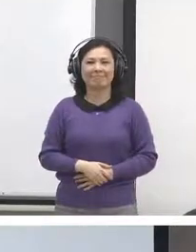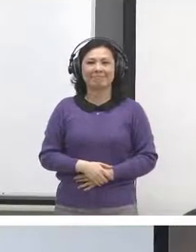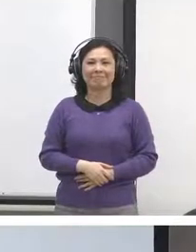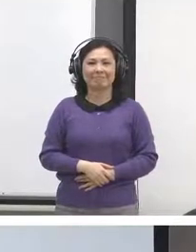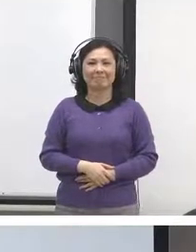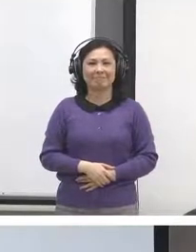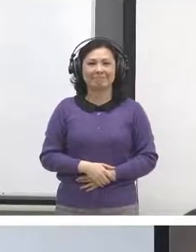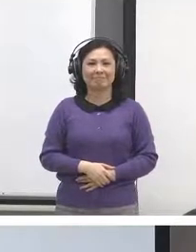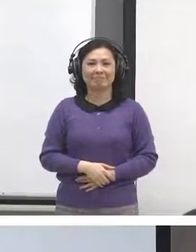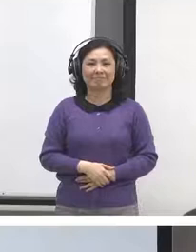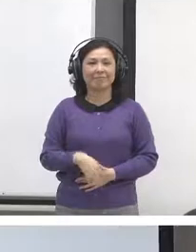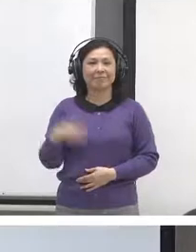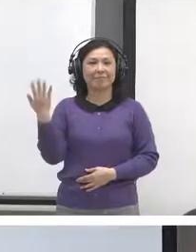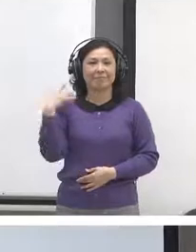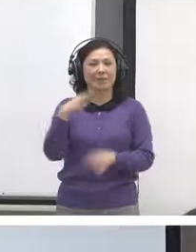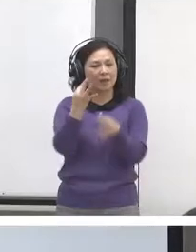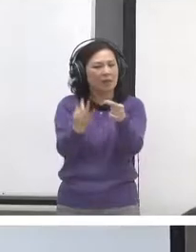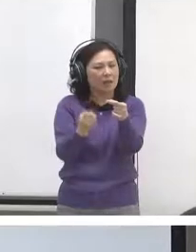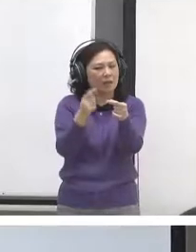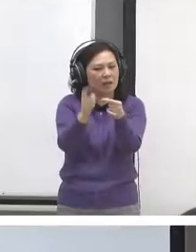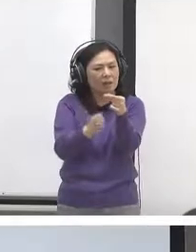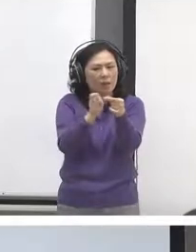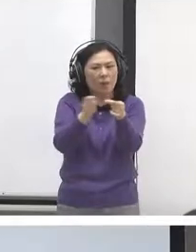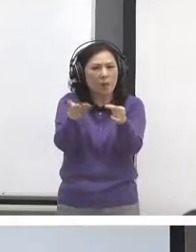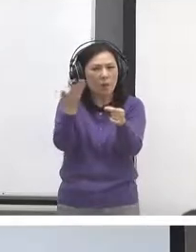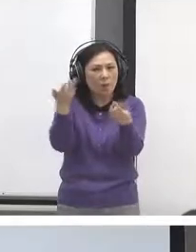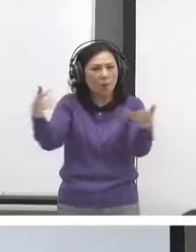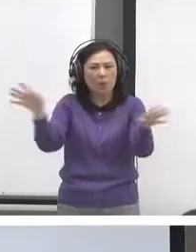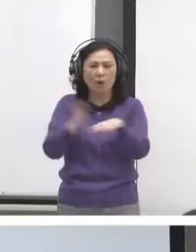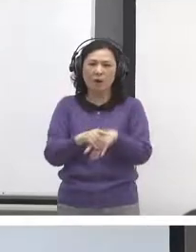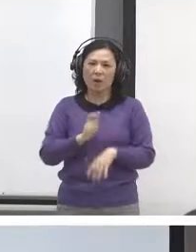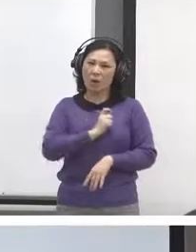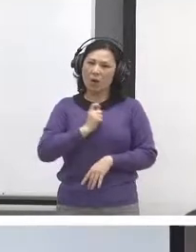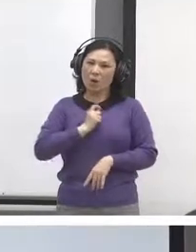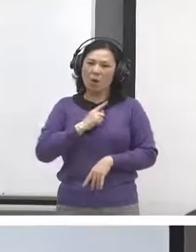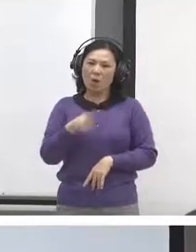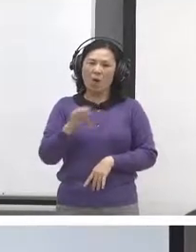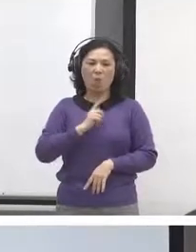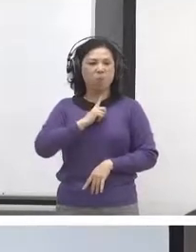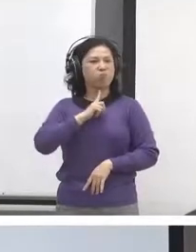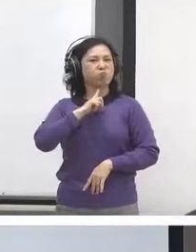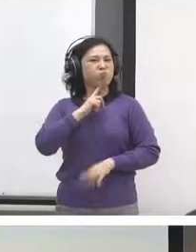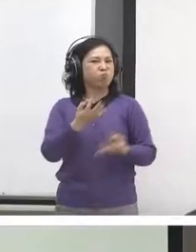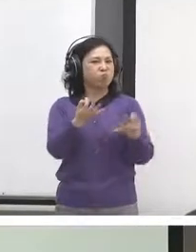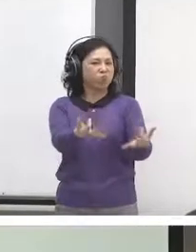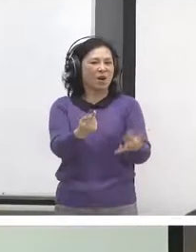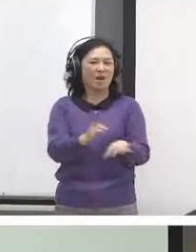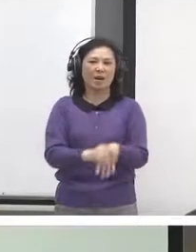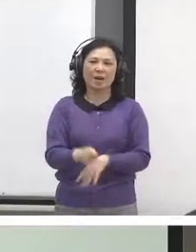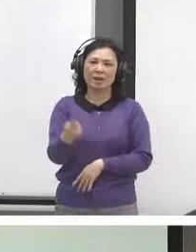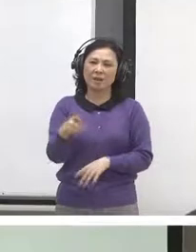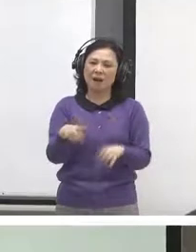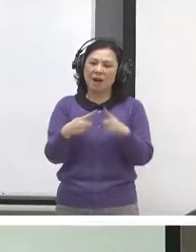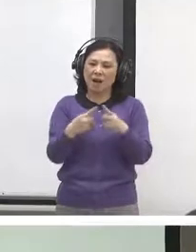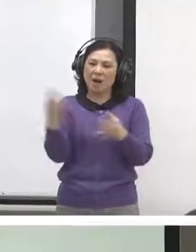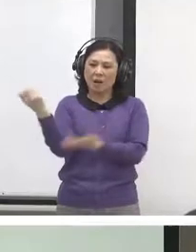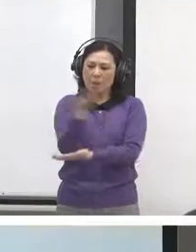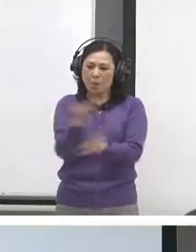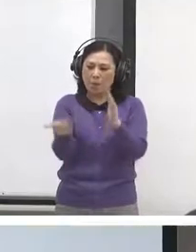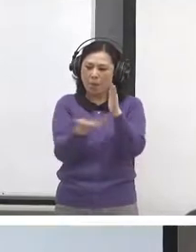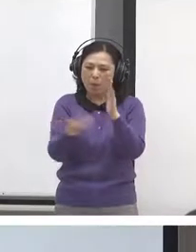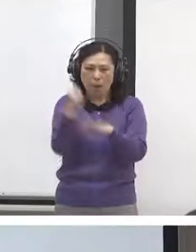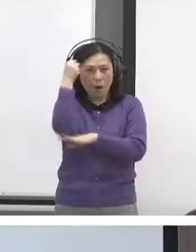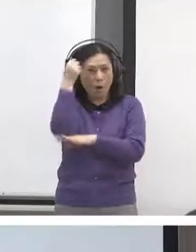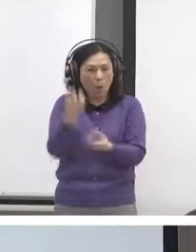In the last decades, Toronto has become more prosperous, more populous, and more expensive. In this part, this